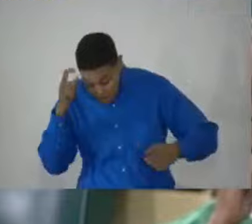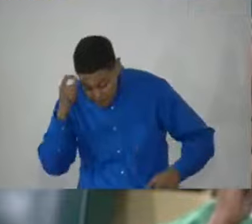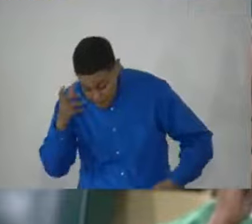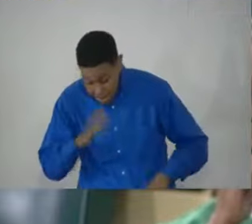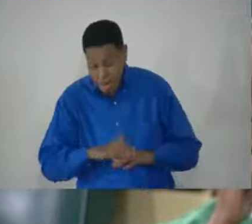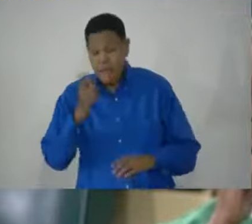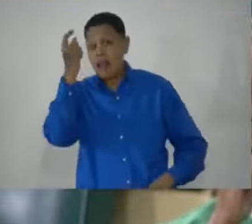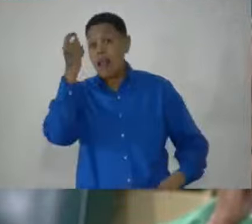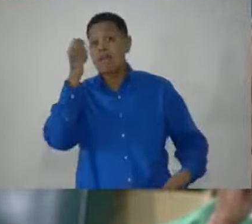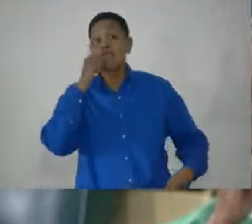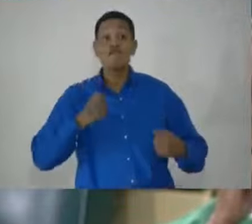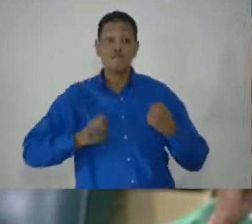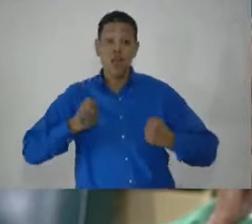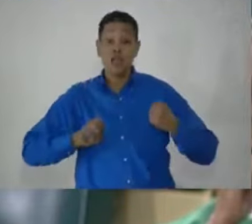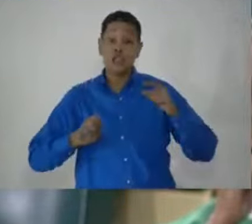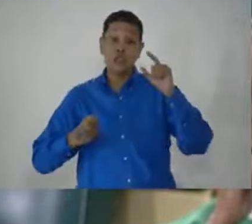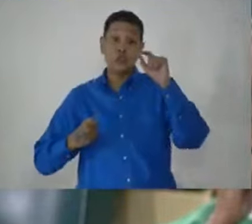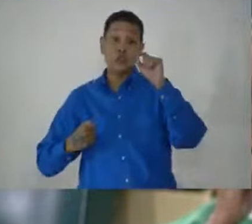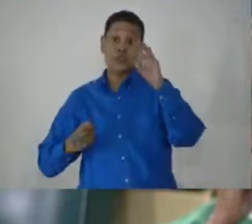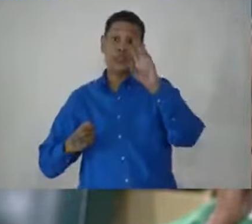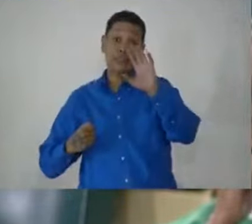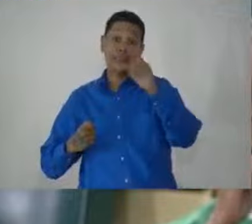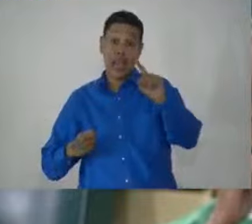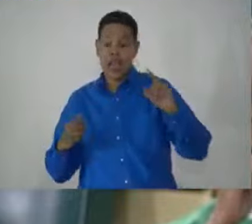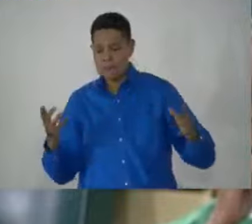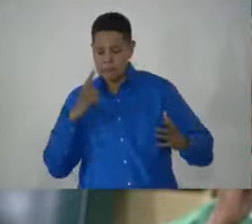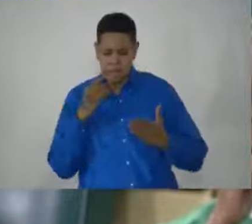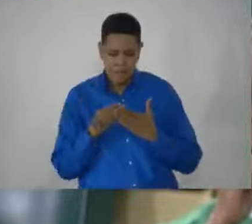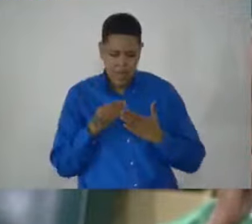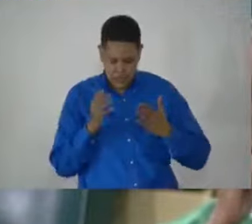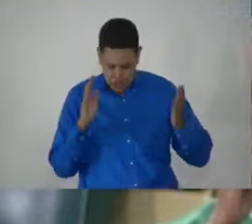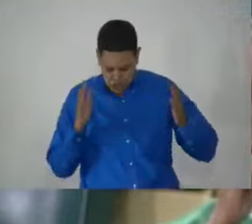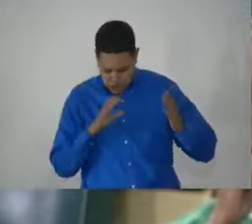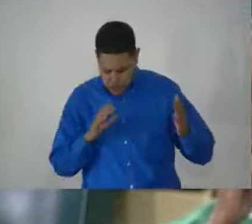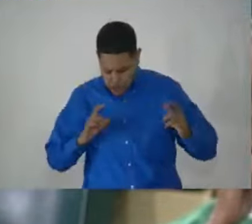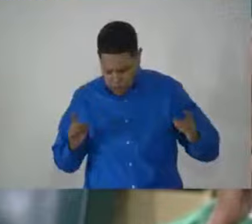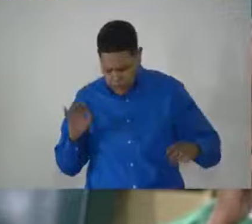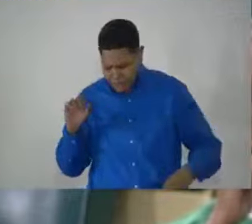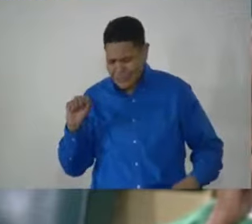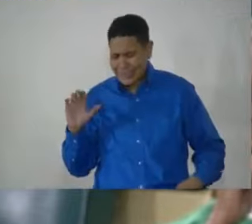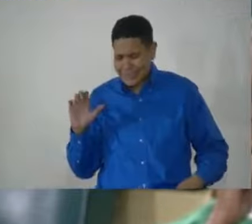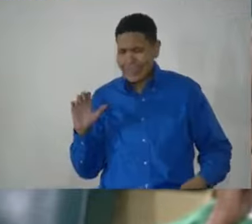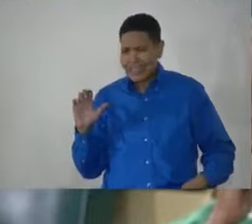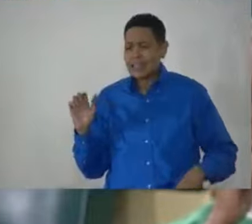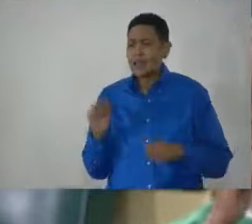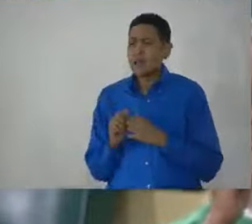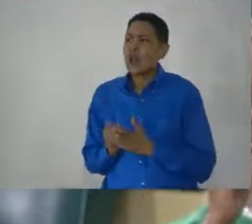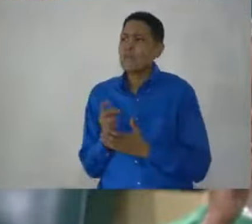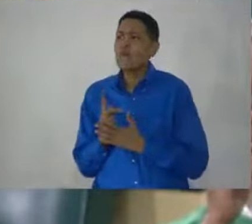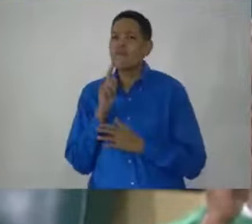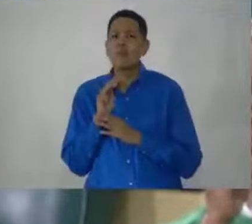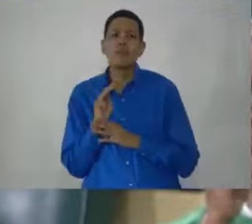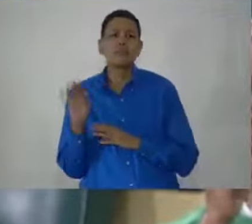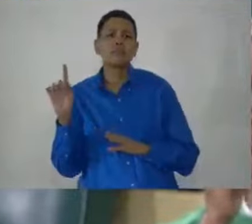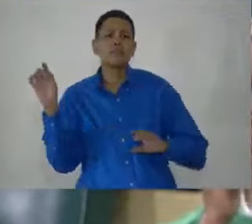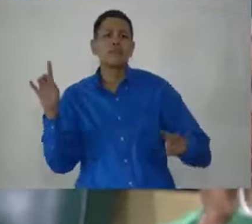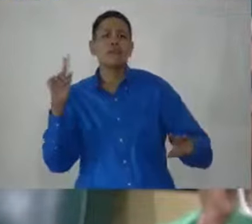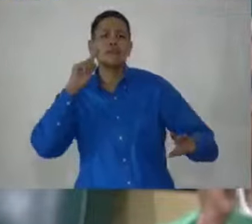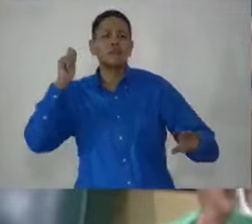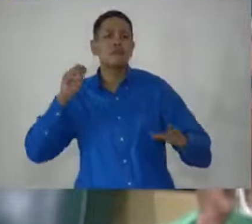on the 11th day of March 2026, the Financial Services Commission, with the approval of the Minister, made the